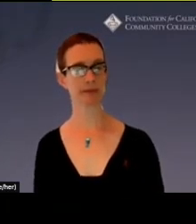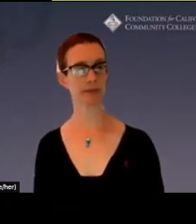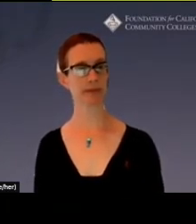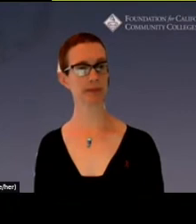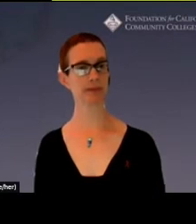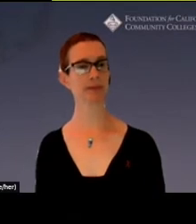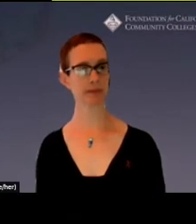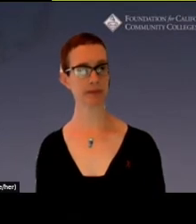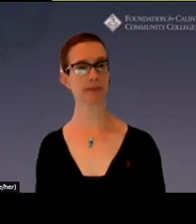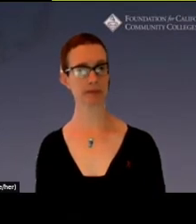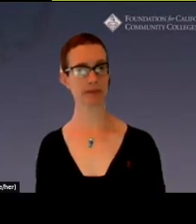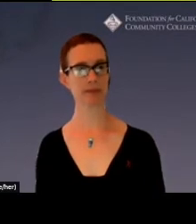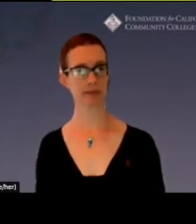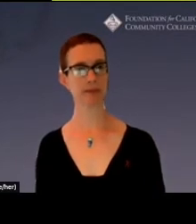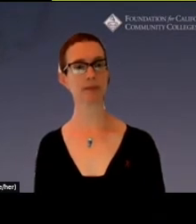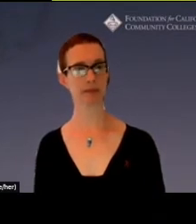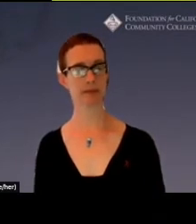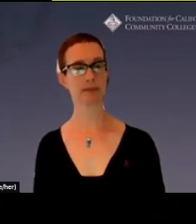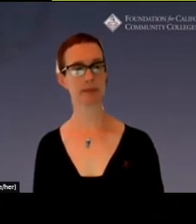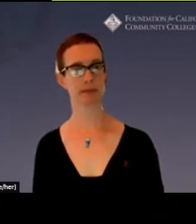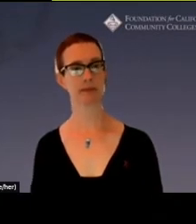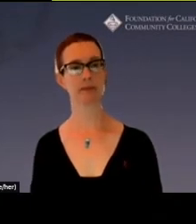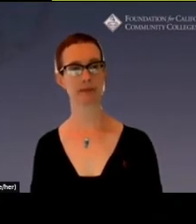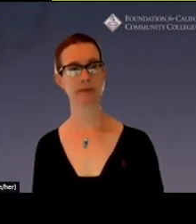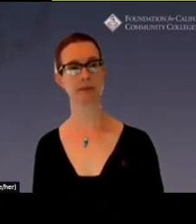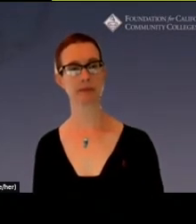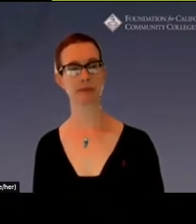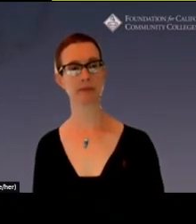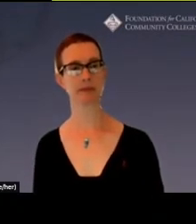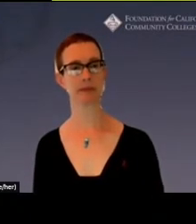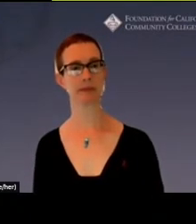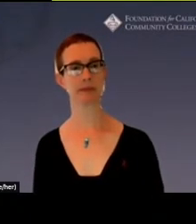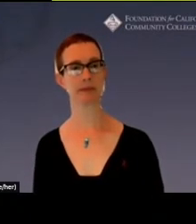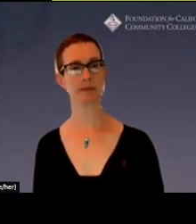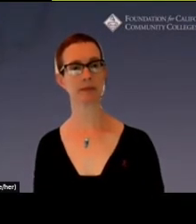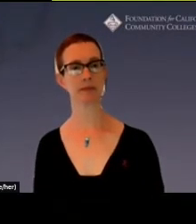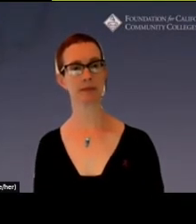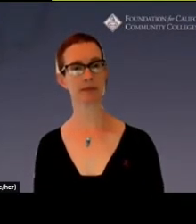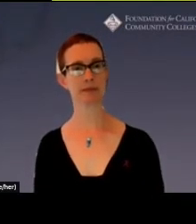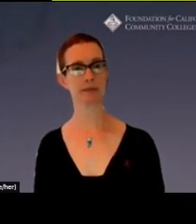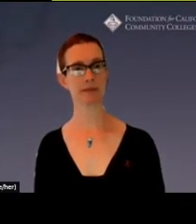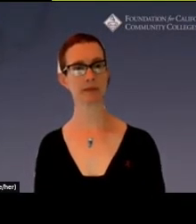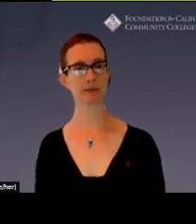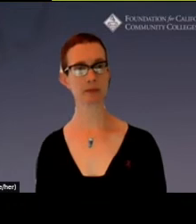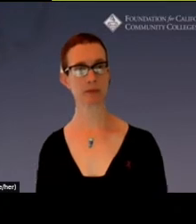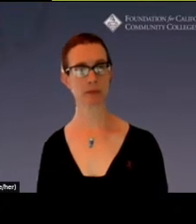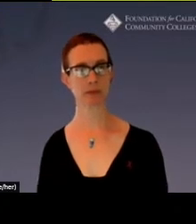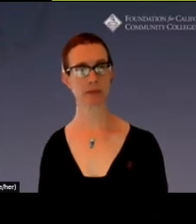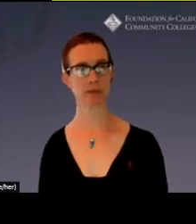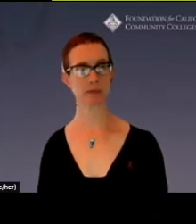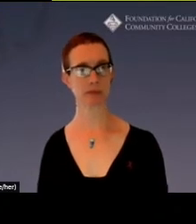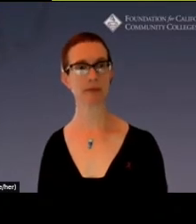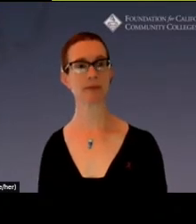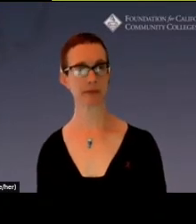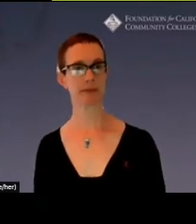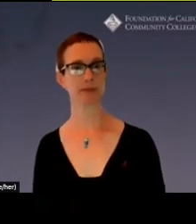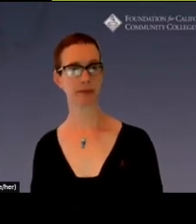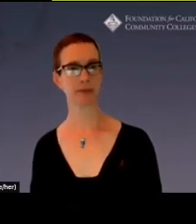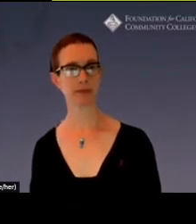Based on what we said, there doesn't seem to be anything that stands in the way of that. So I think the answer to that would be yes.